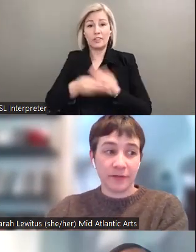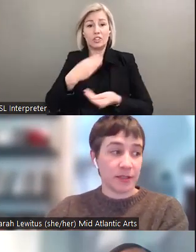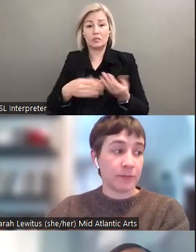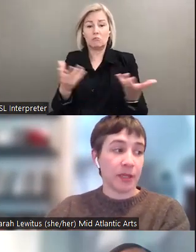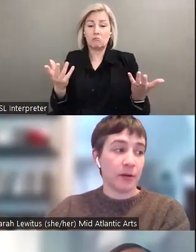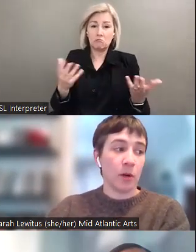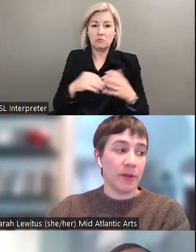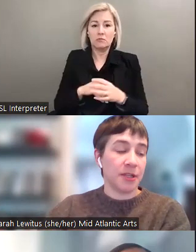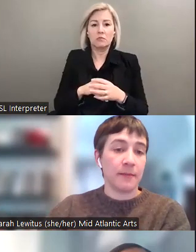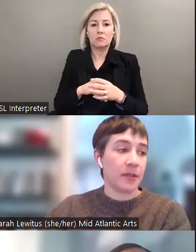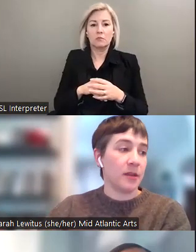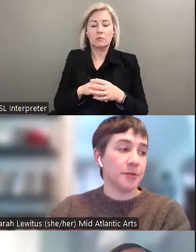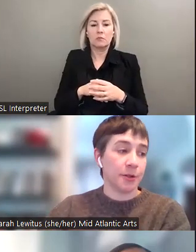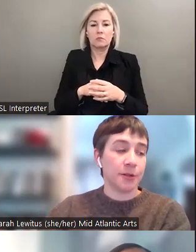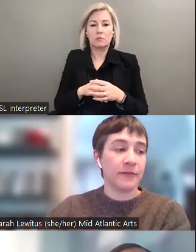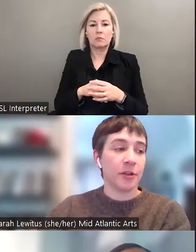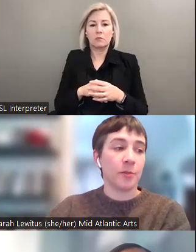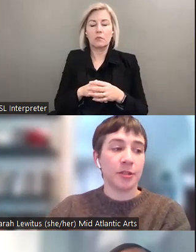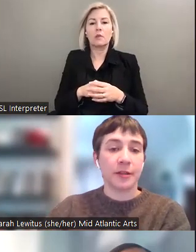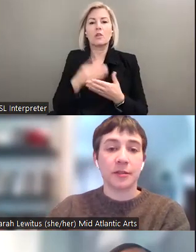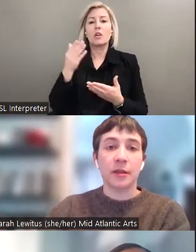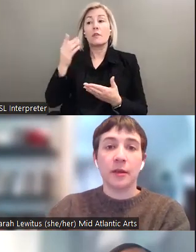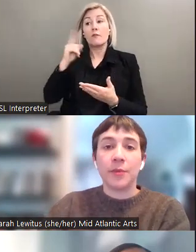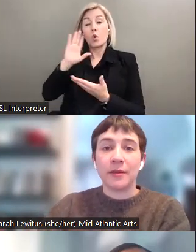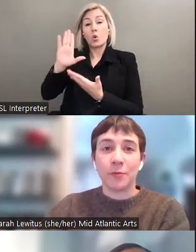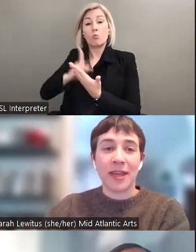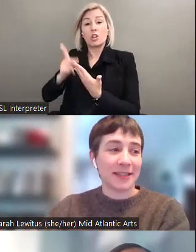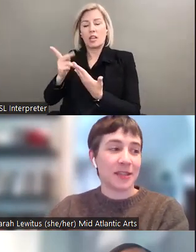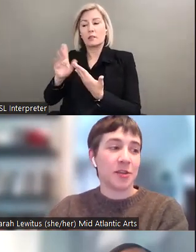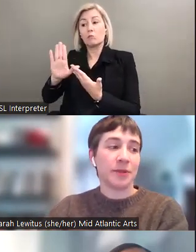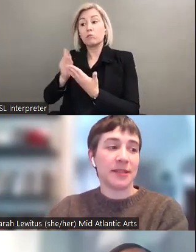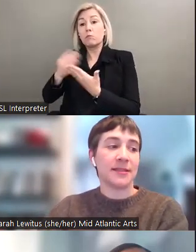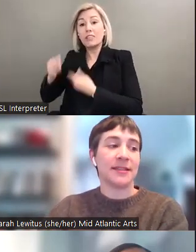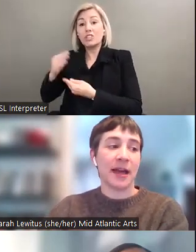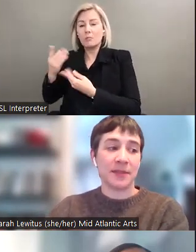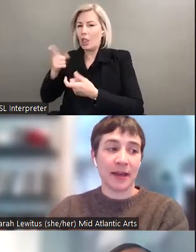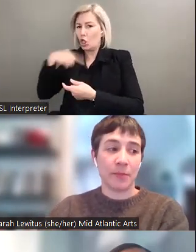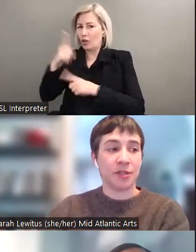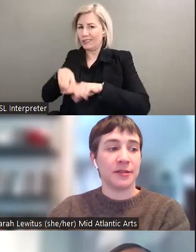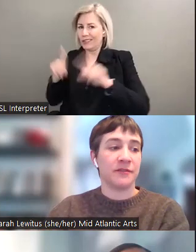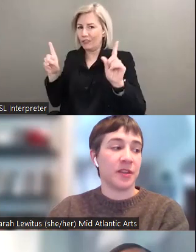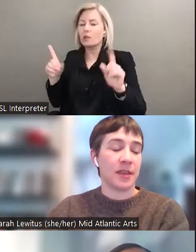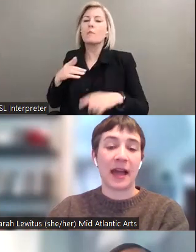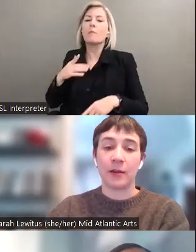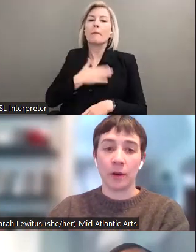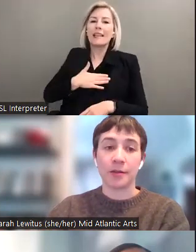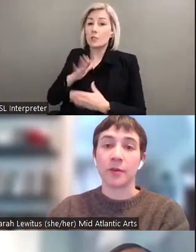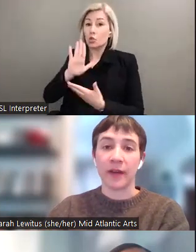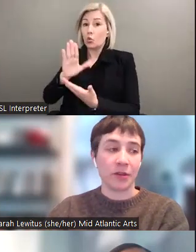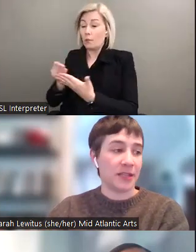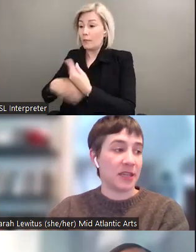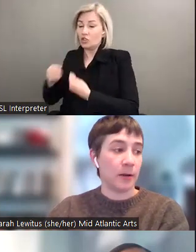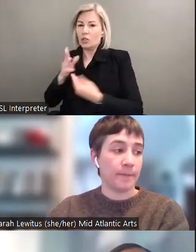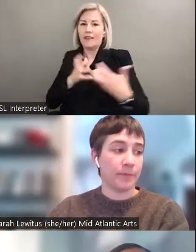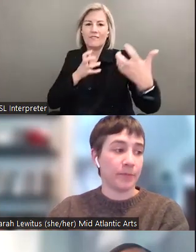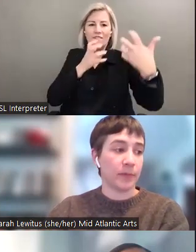use a different template or budgeting method internally for your project, but we ask that you please adapt that budget to fit the categories that